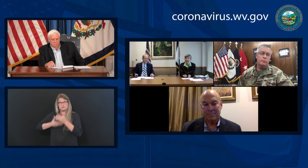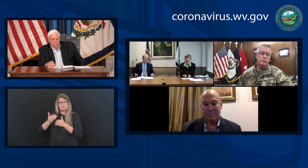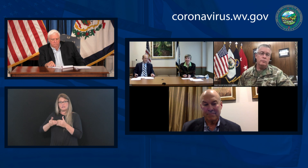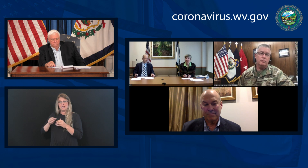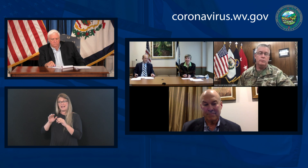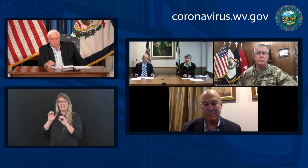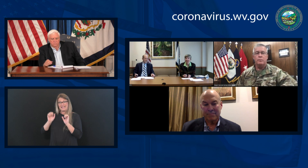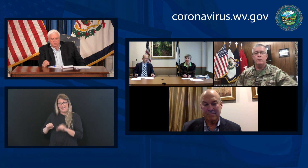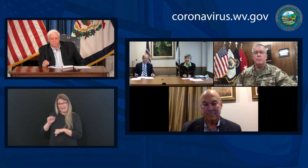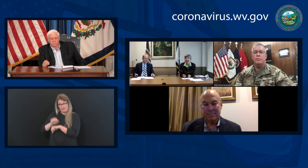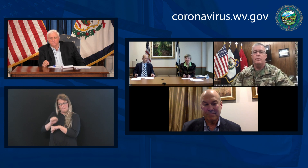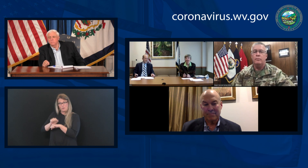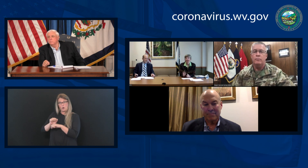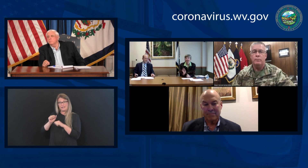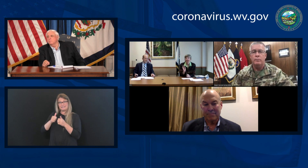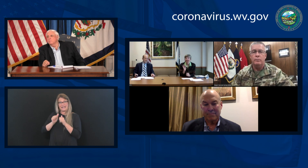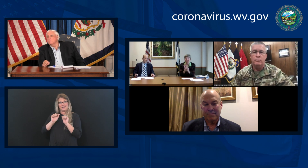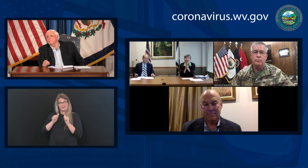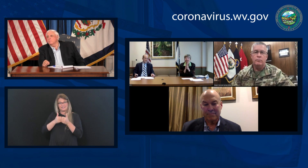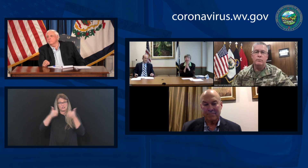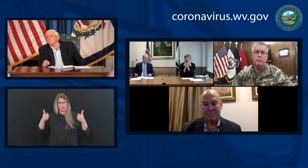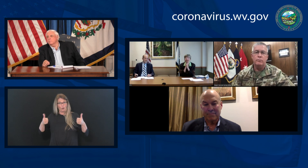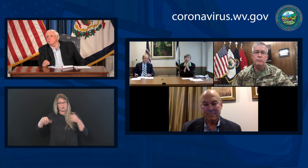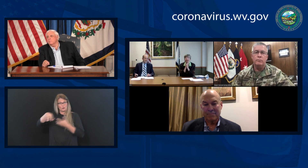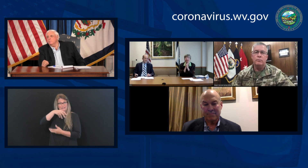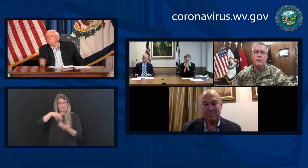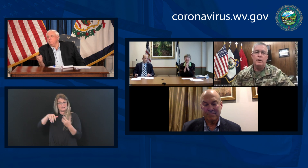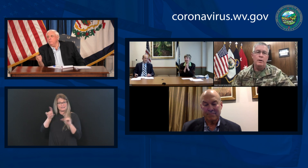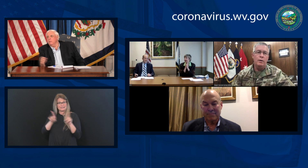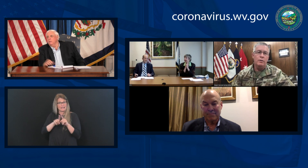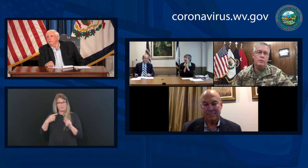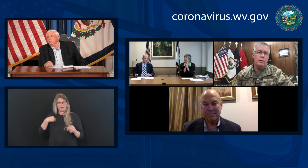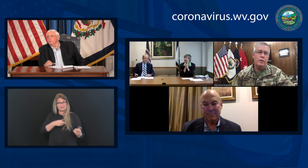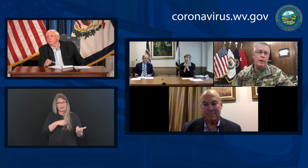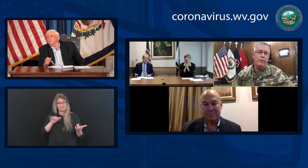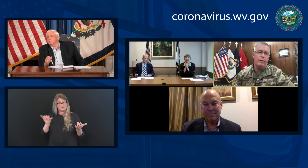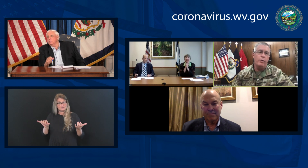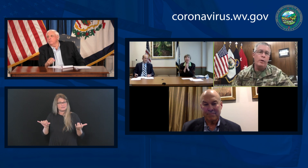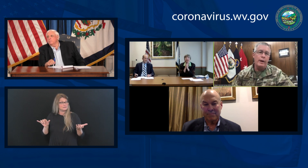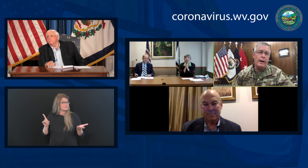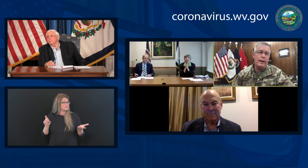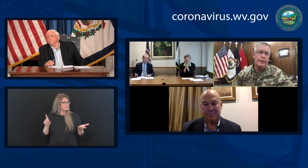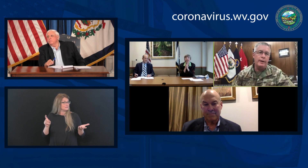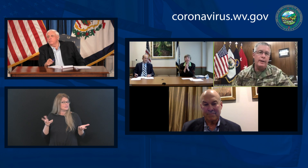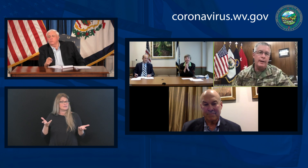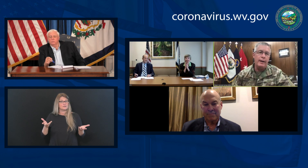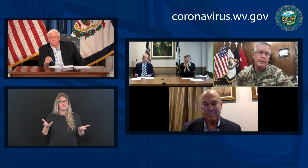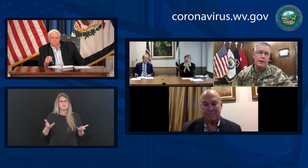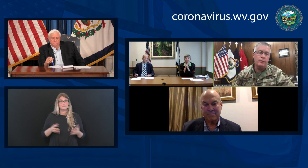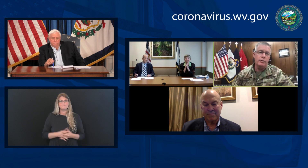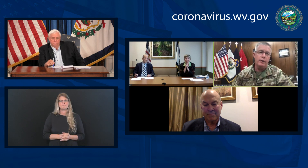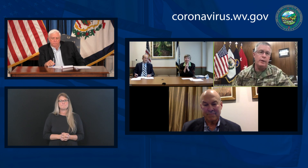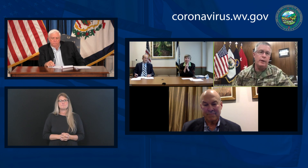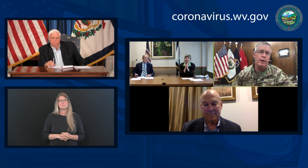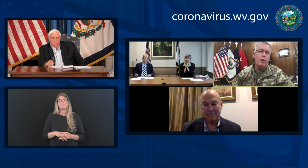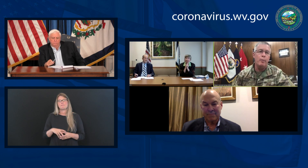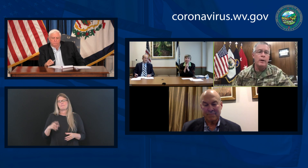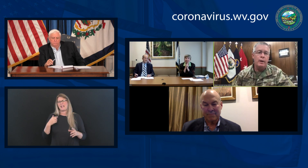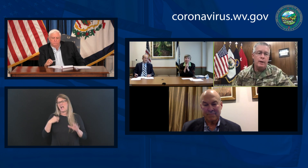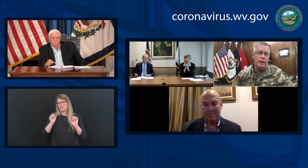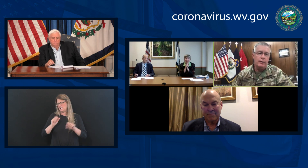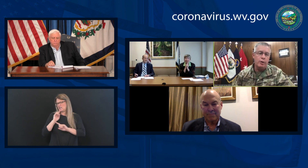distance the way the rest of us are trying to do? So Governor, if you want, I can take that and Dr. Schlemp could